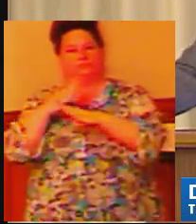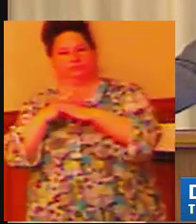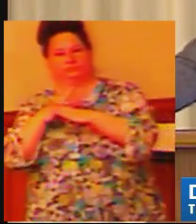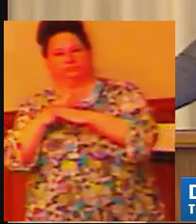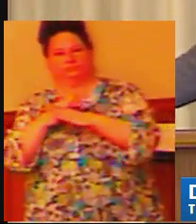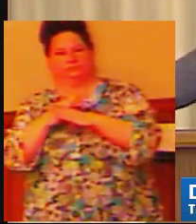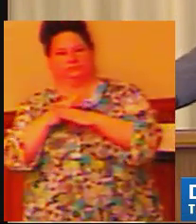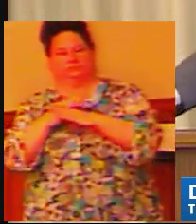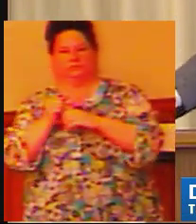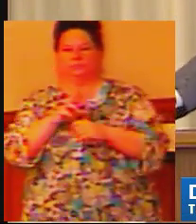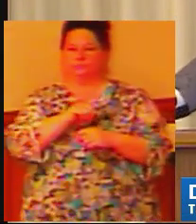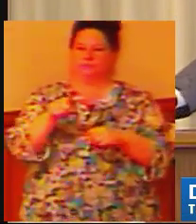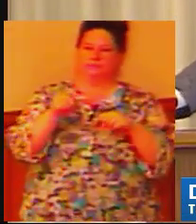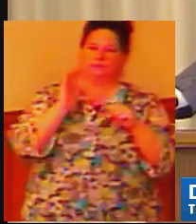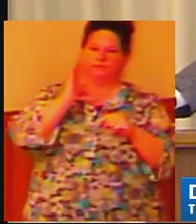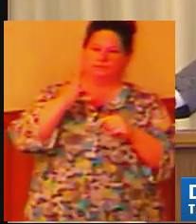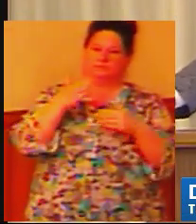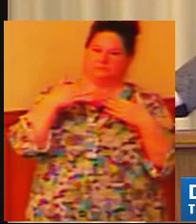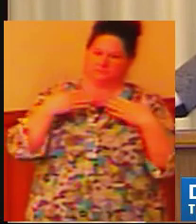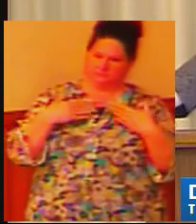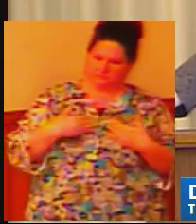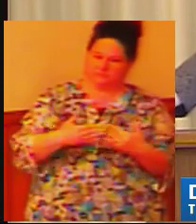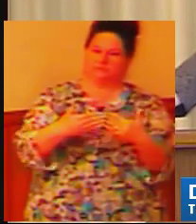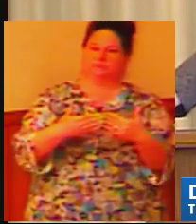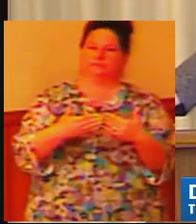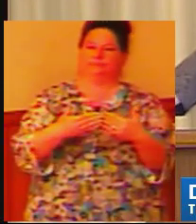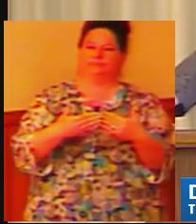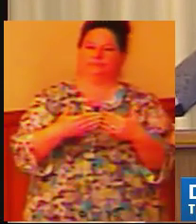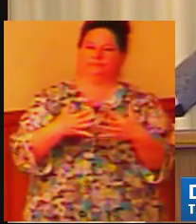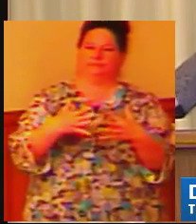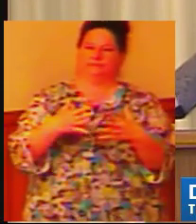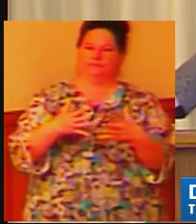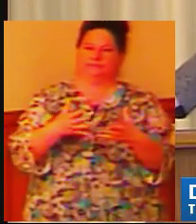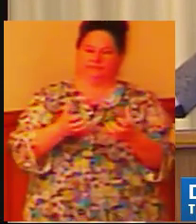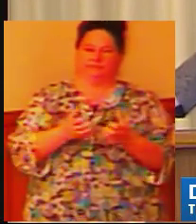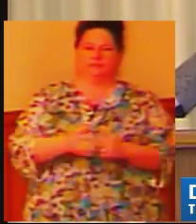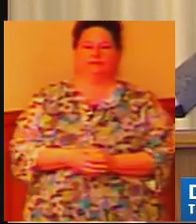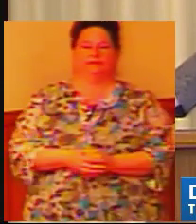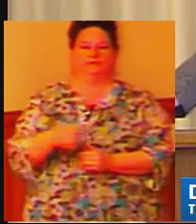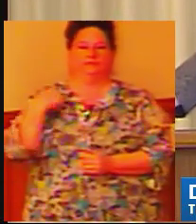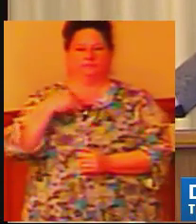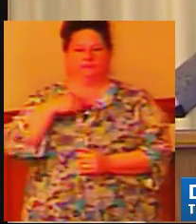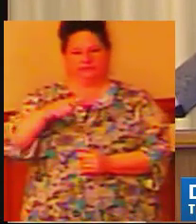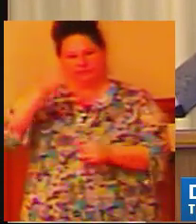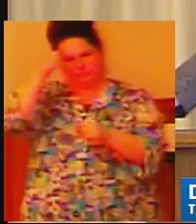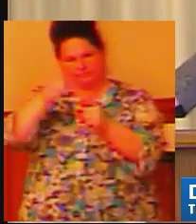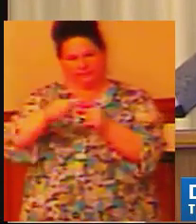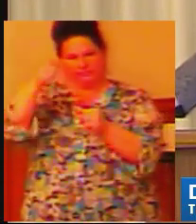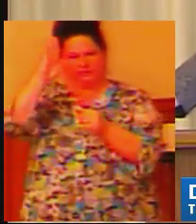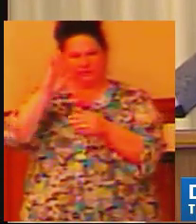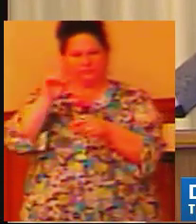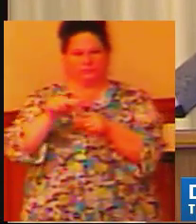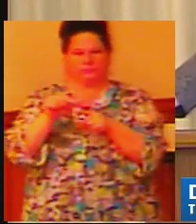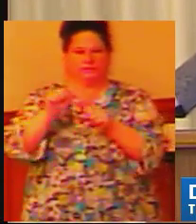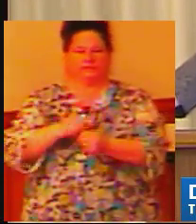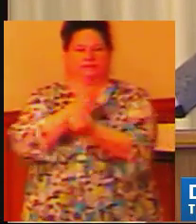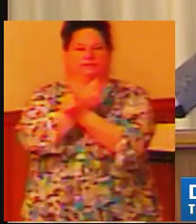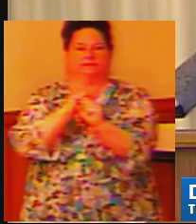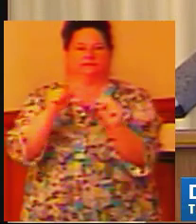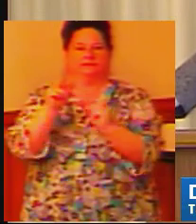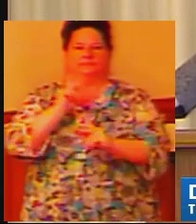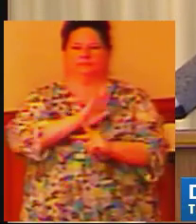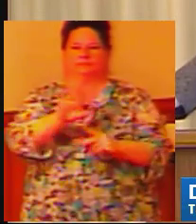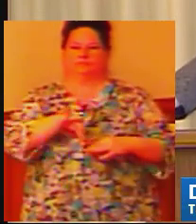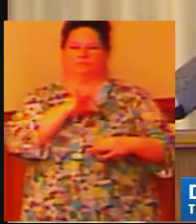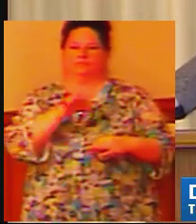or they're going to go ahead and go for it. So we need to remember God's word is able to save the souls of men.